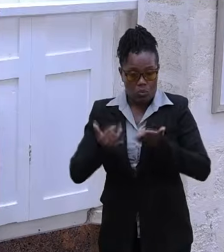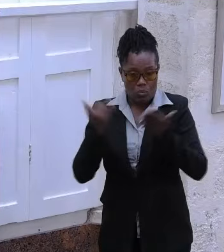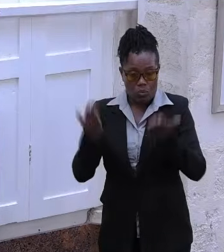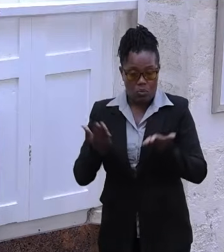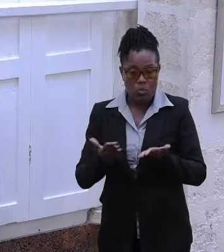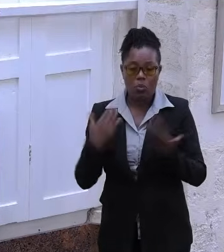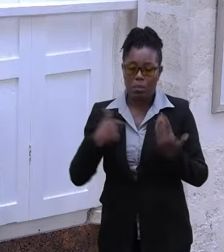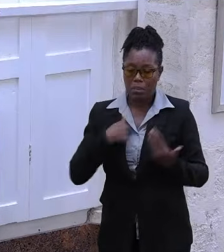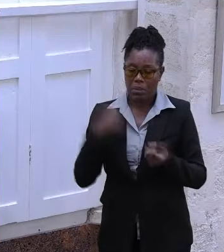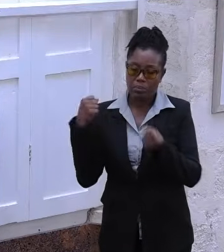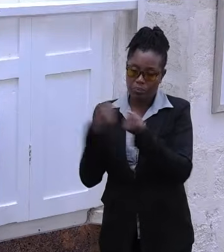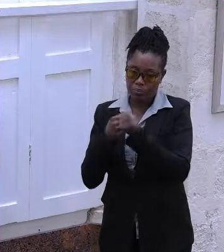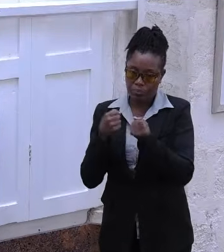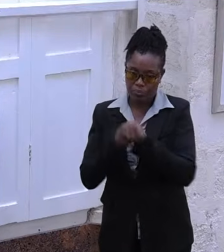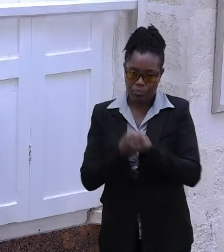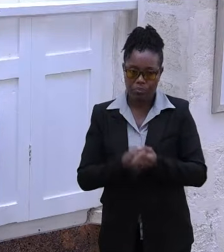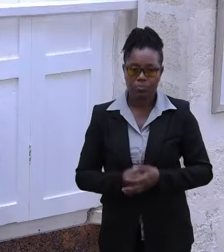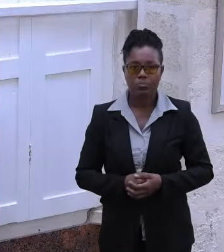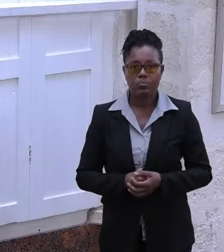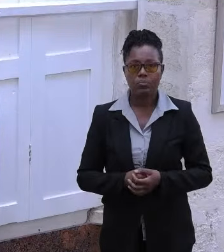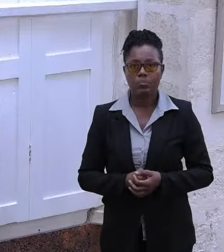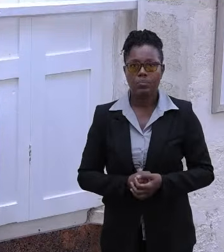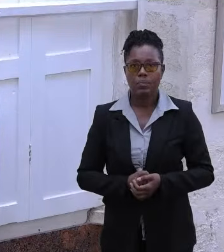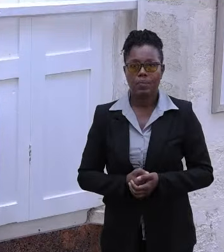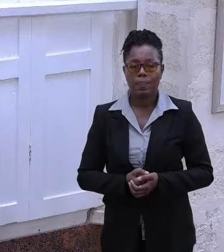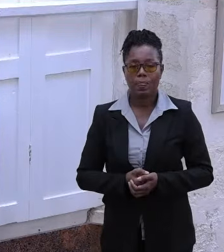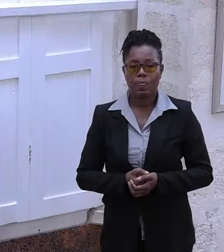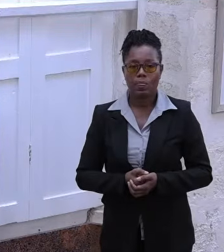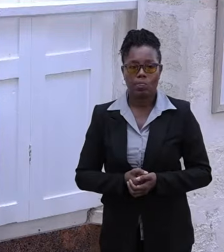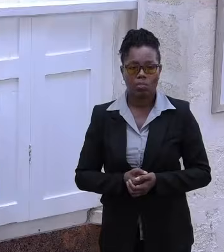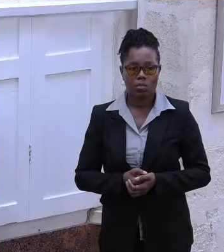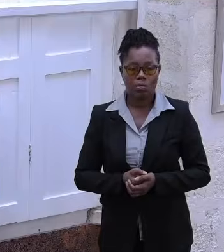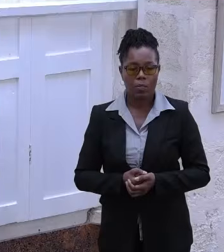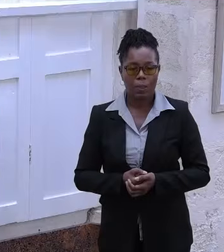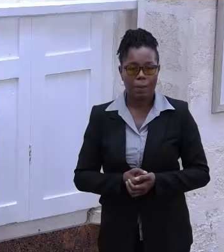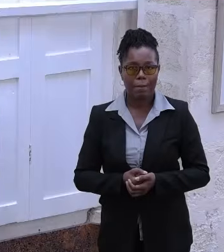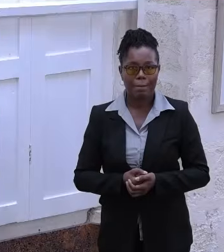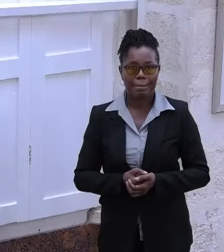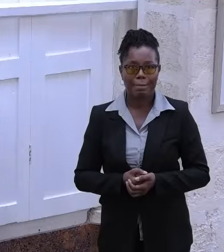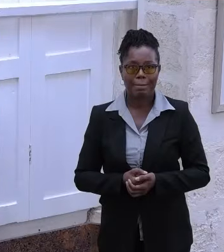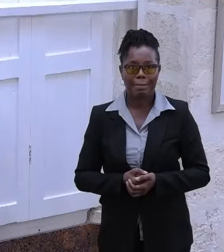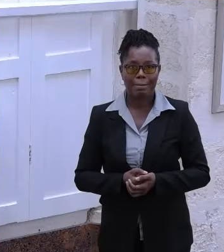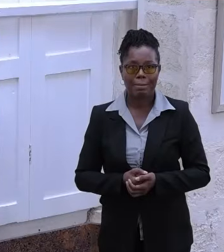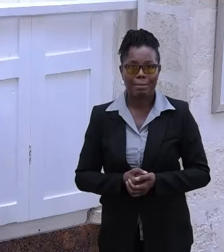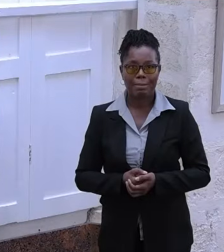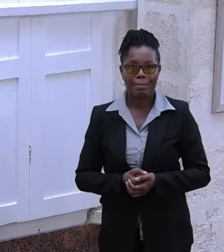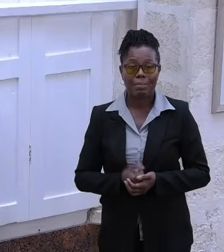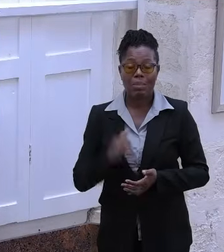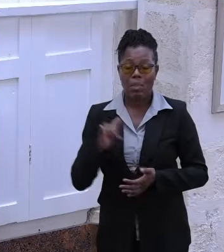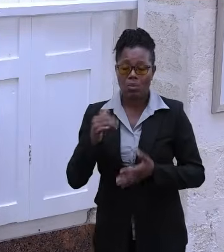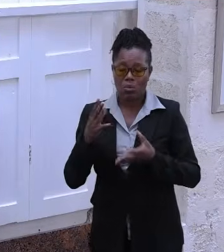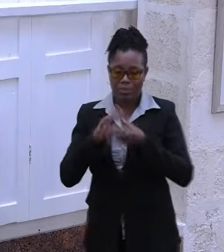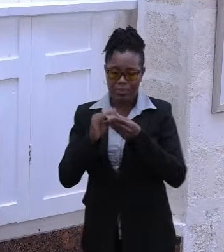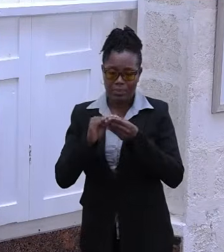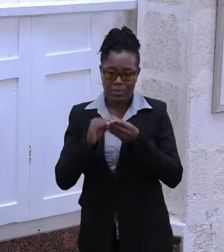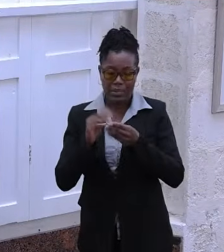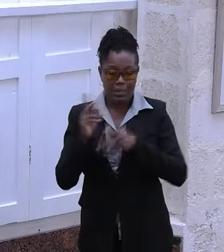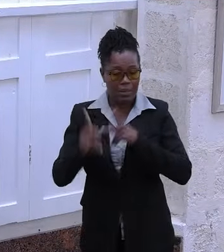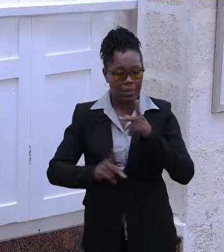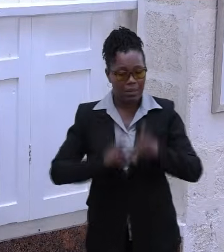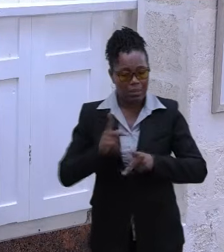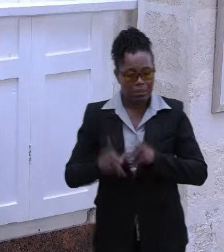it. Over to you, Senior Minister. I also want to think so that the public doesn't, because I know this is being streamed, so that we